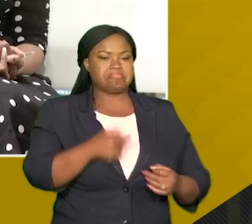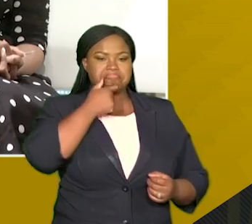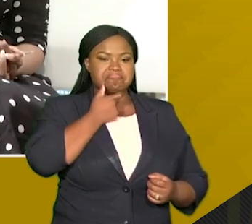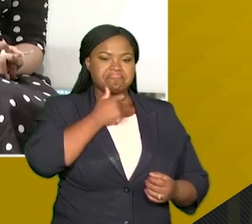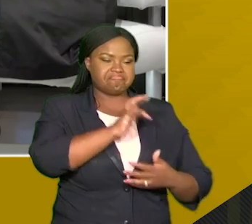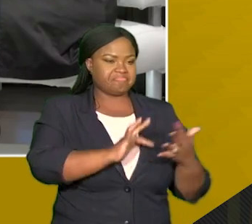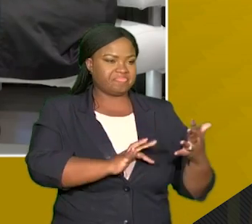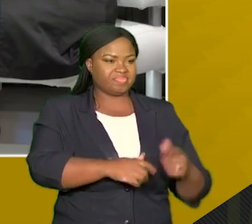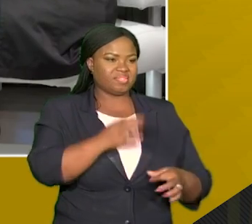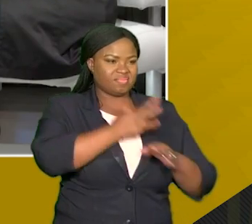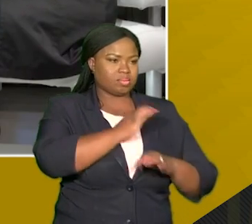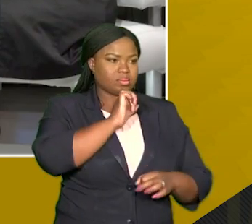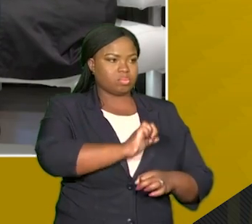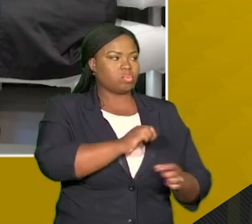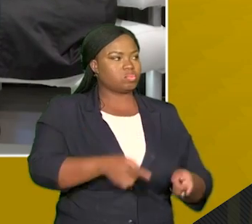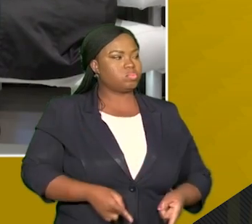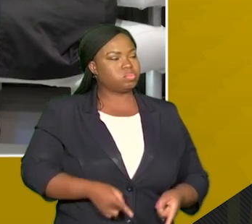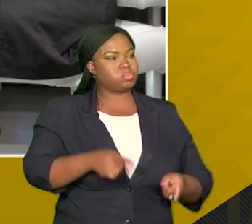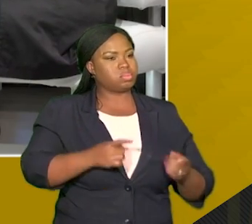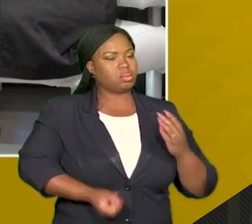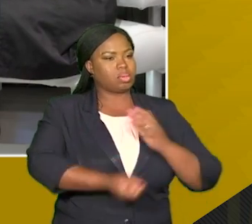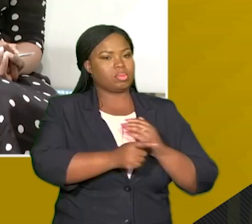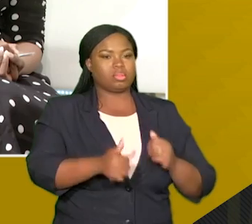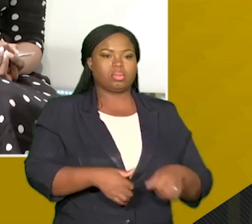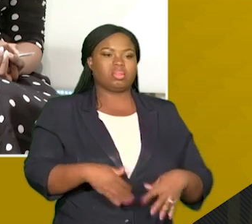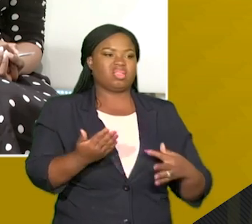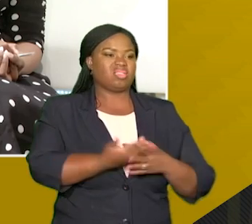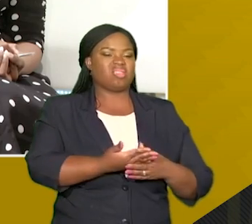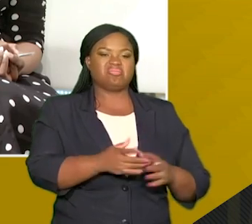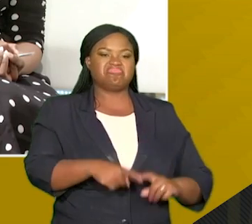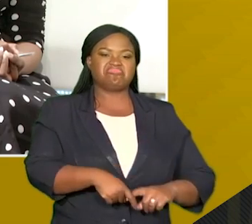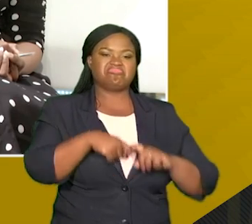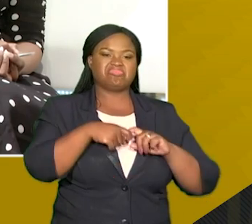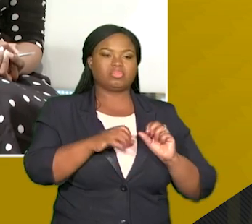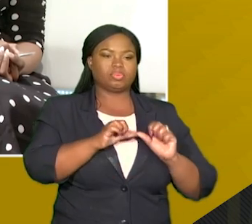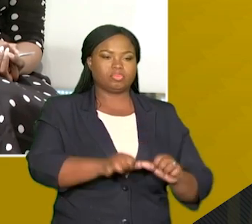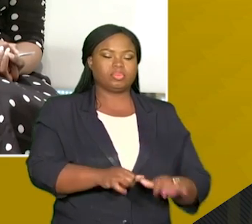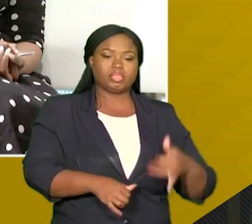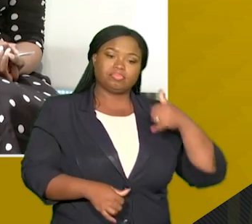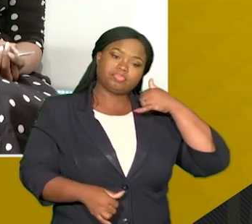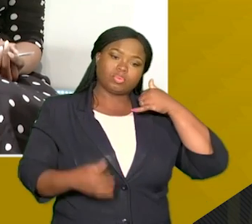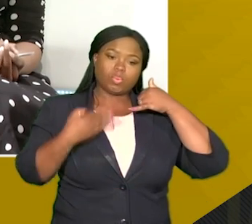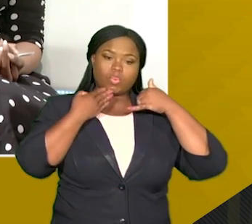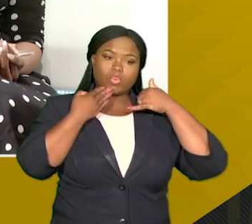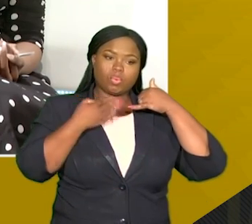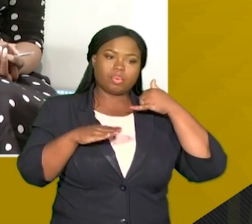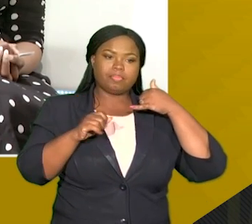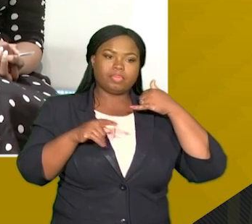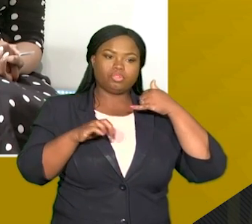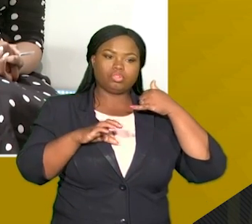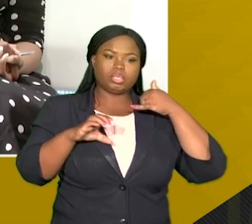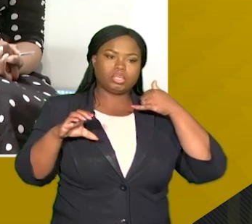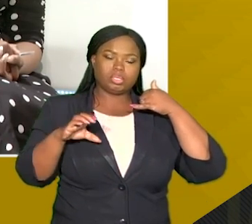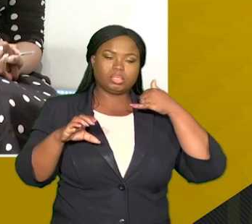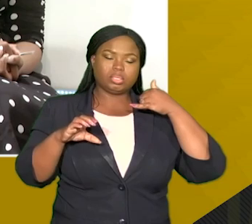about ukuthi ubaba alimale and then case yakhona ingabisalandele kahle. On the line right now, we do have a Brigadier Patrick.